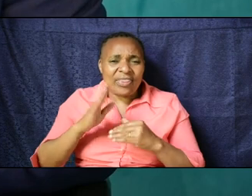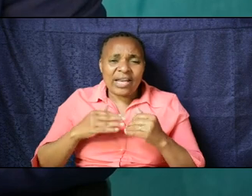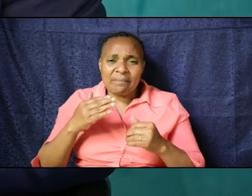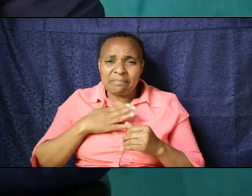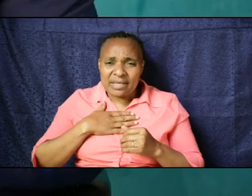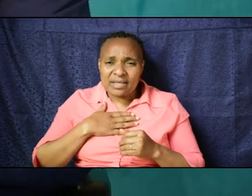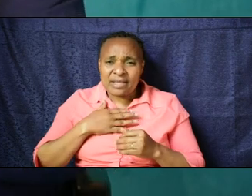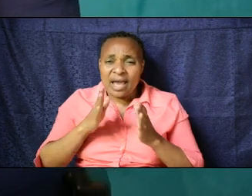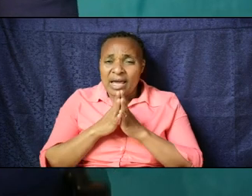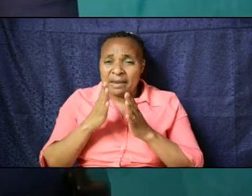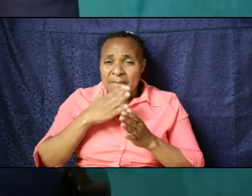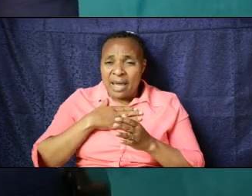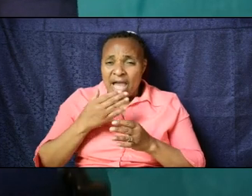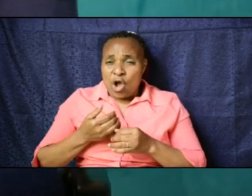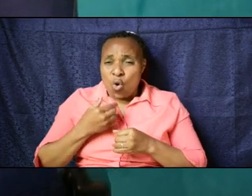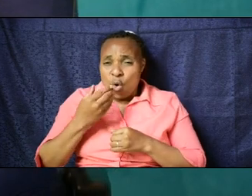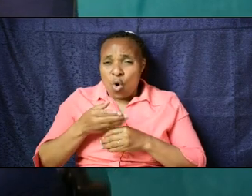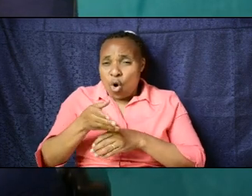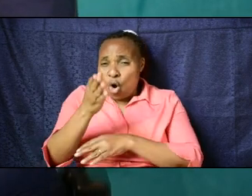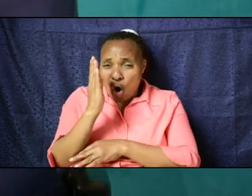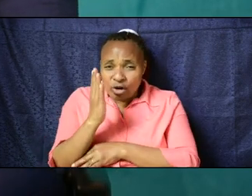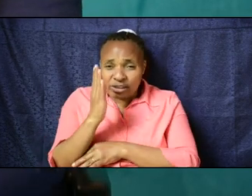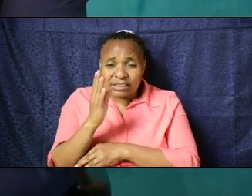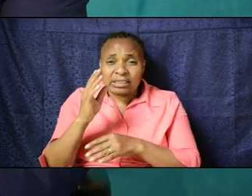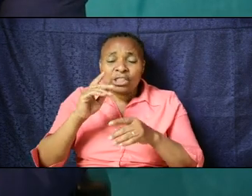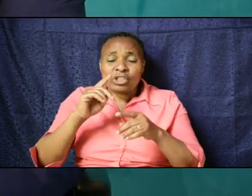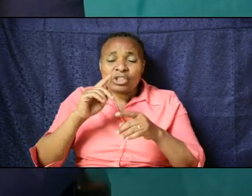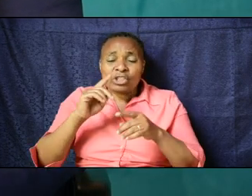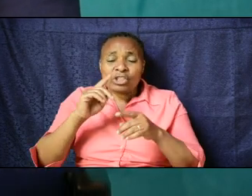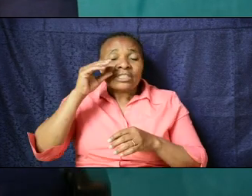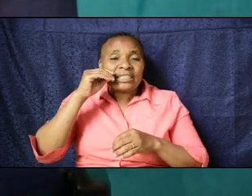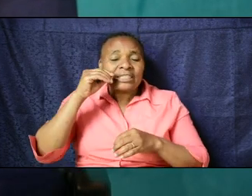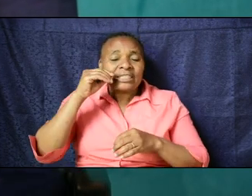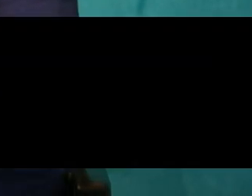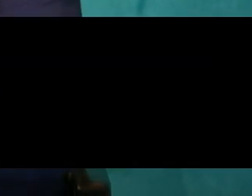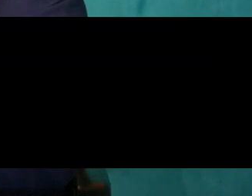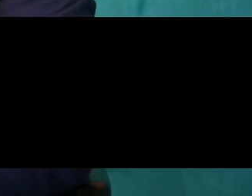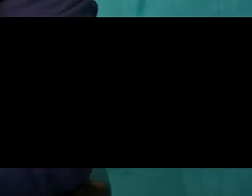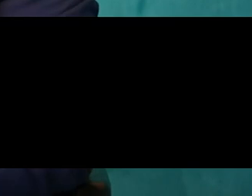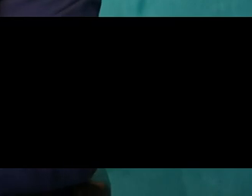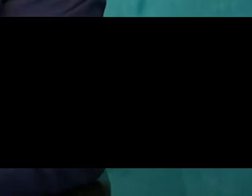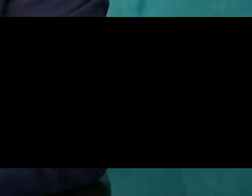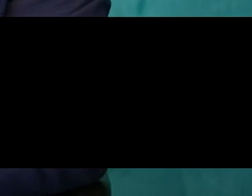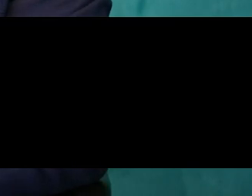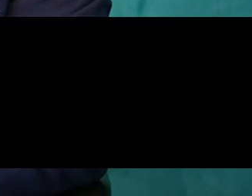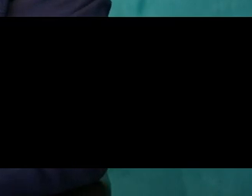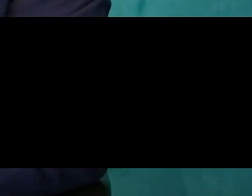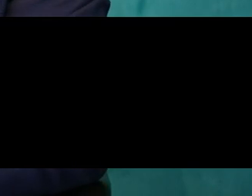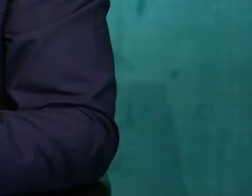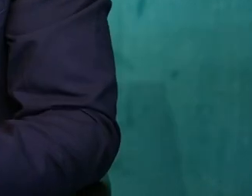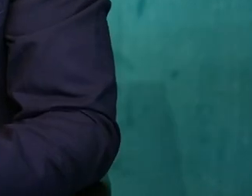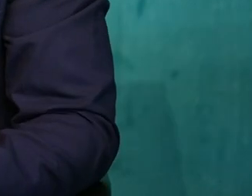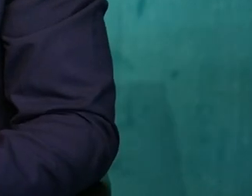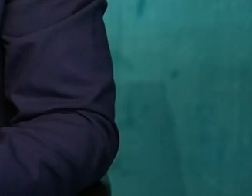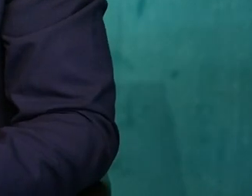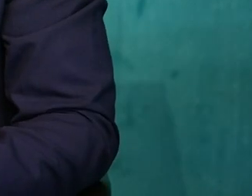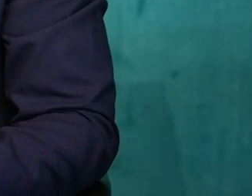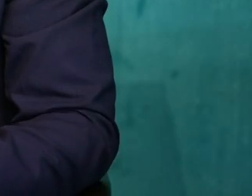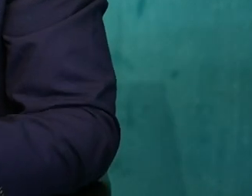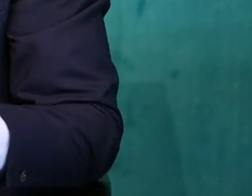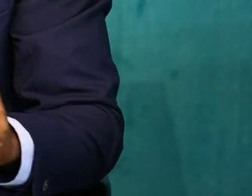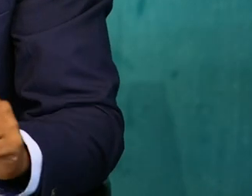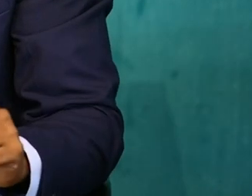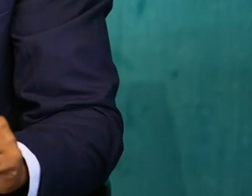gods? Moses had to perform the miracle that he did of the rod that he had, made it a